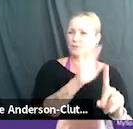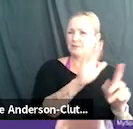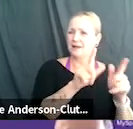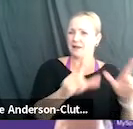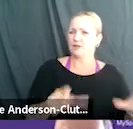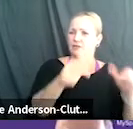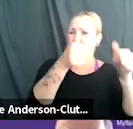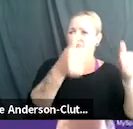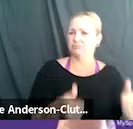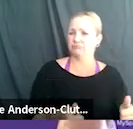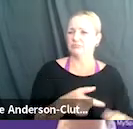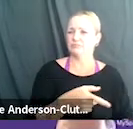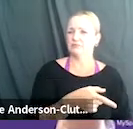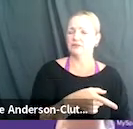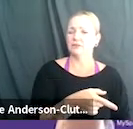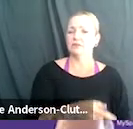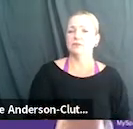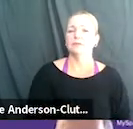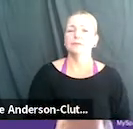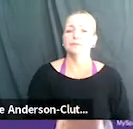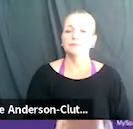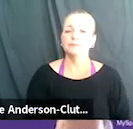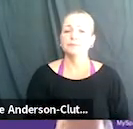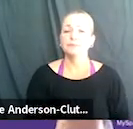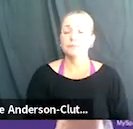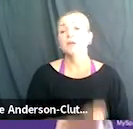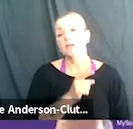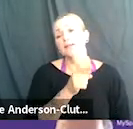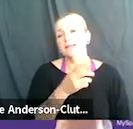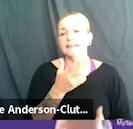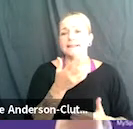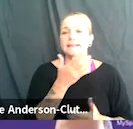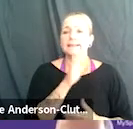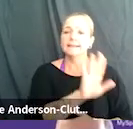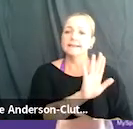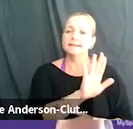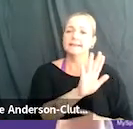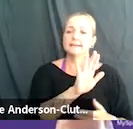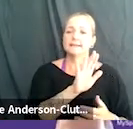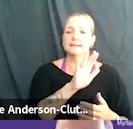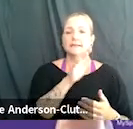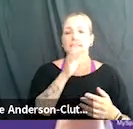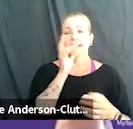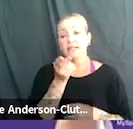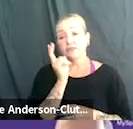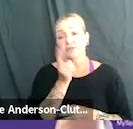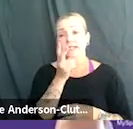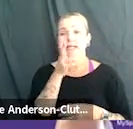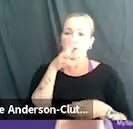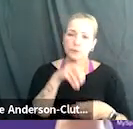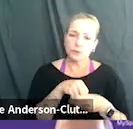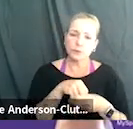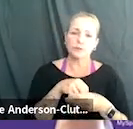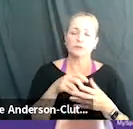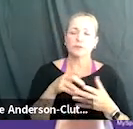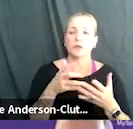So he also had a history of significant agitation and aggression, and that's why he had originally seen me. He